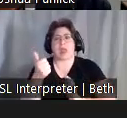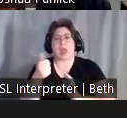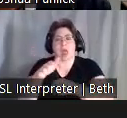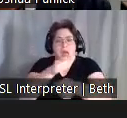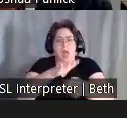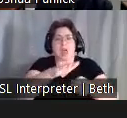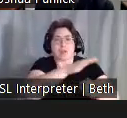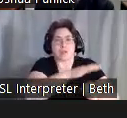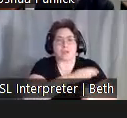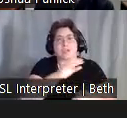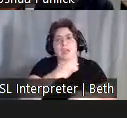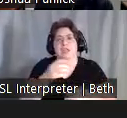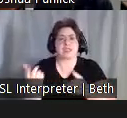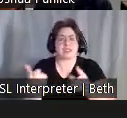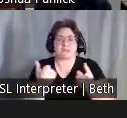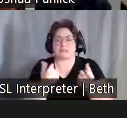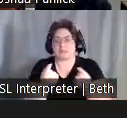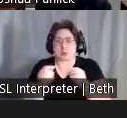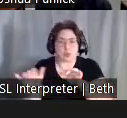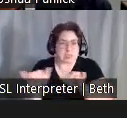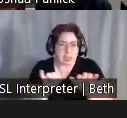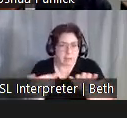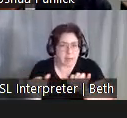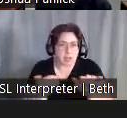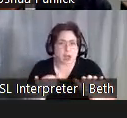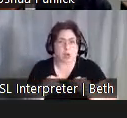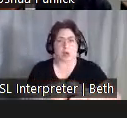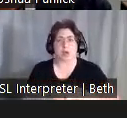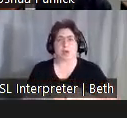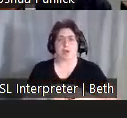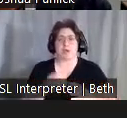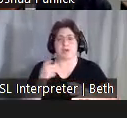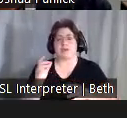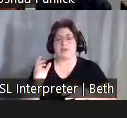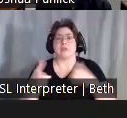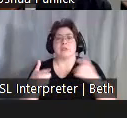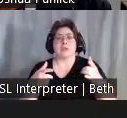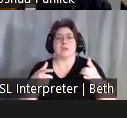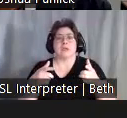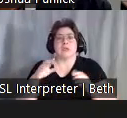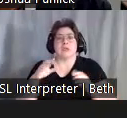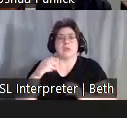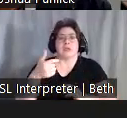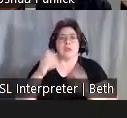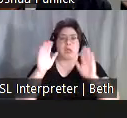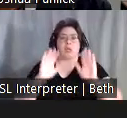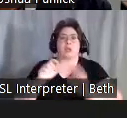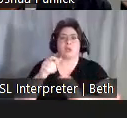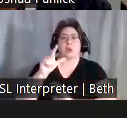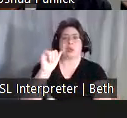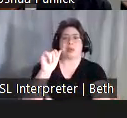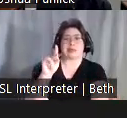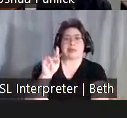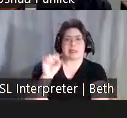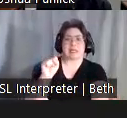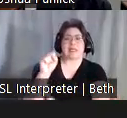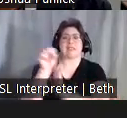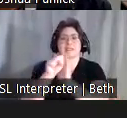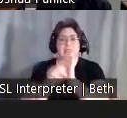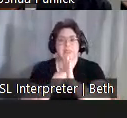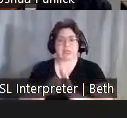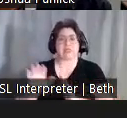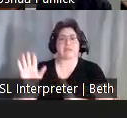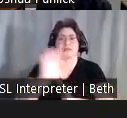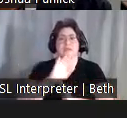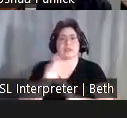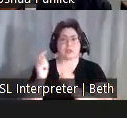done something similar. So in the Great Lakes states with red pine with their resilience treatment,